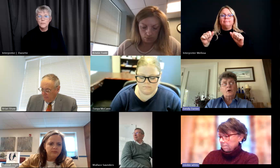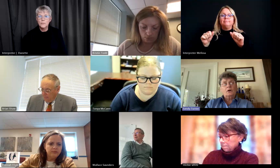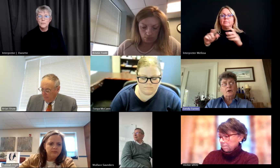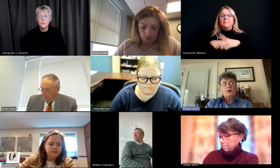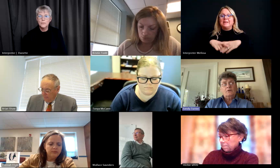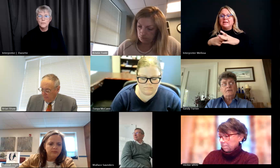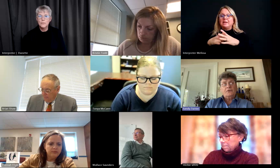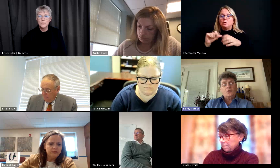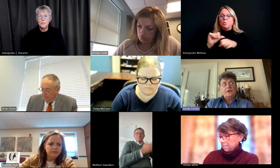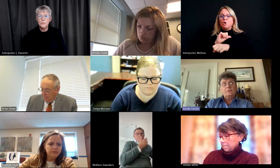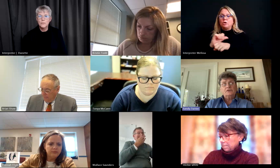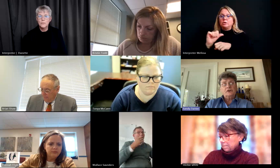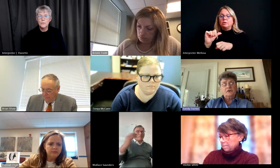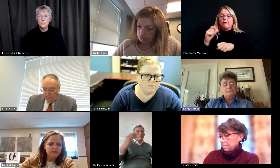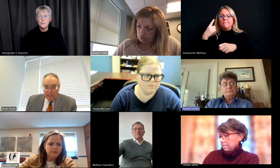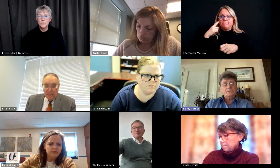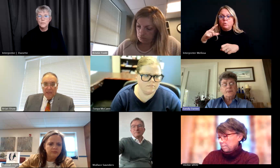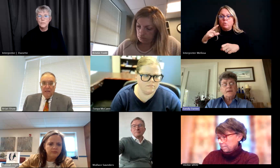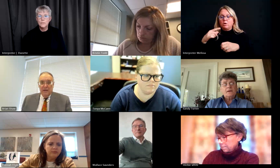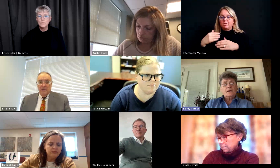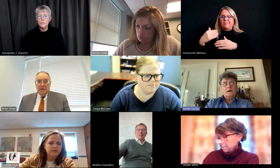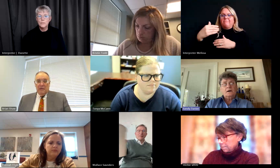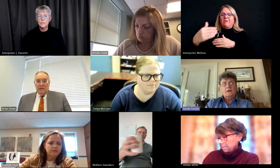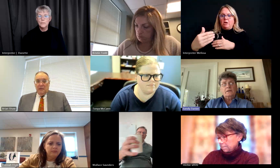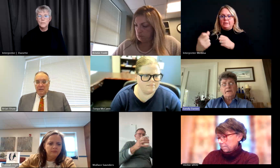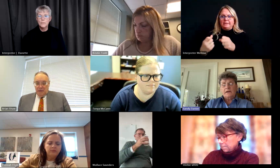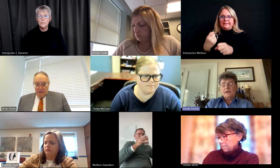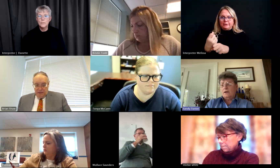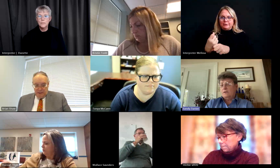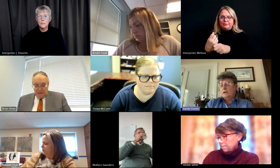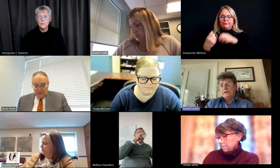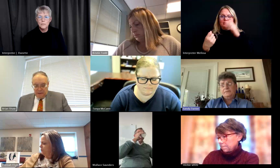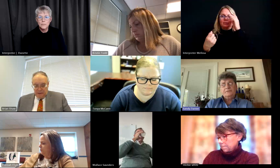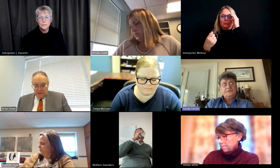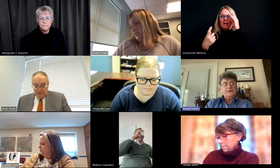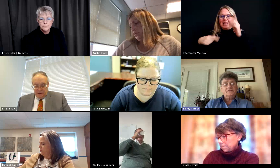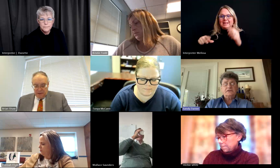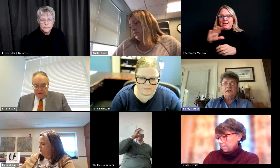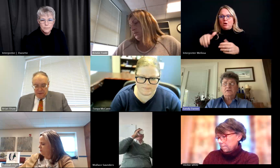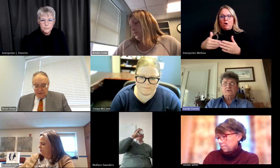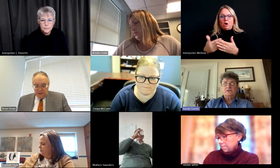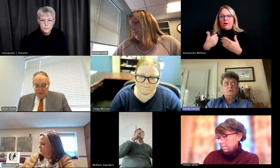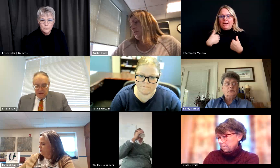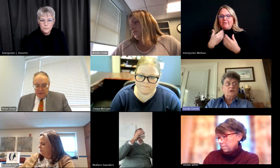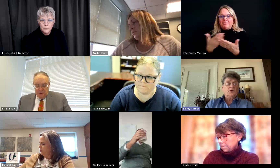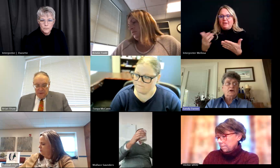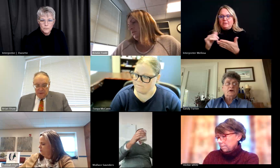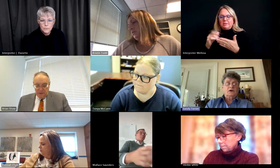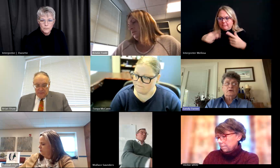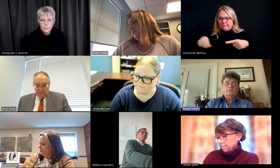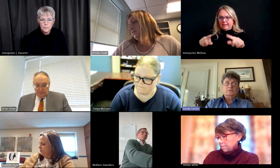begin work for the coming year. They all had things that they could do.